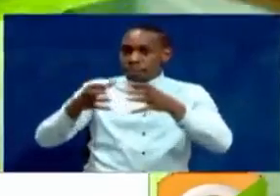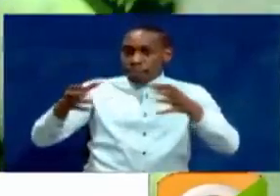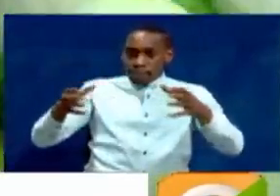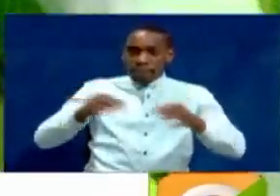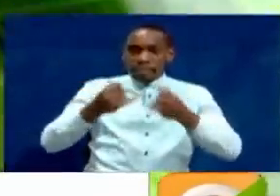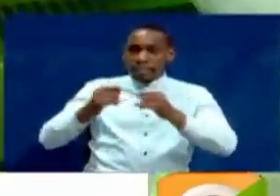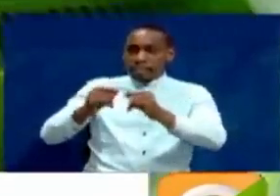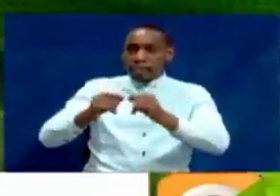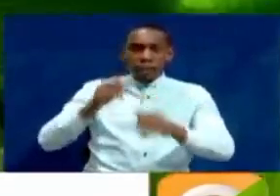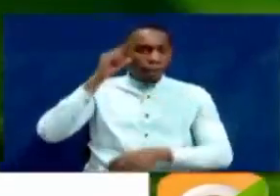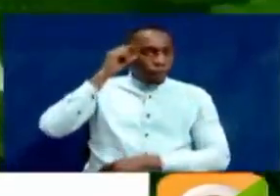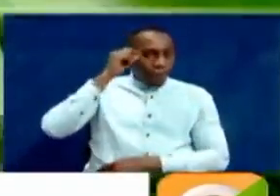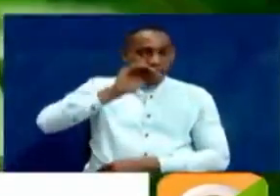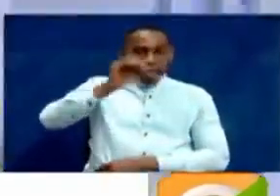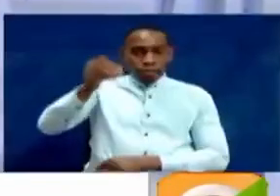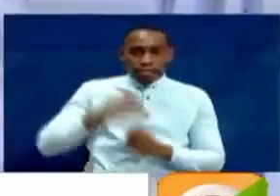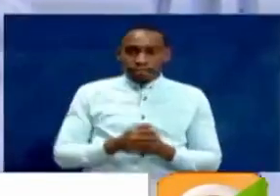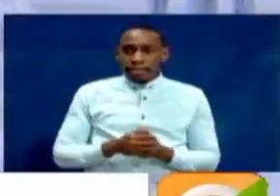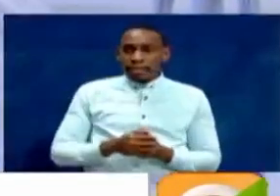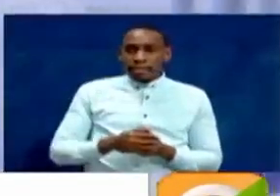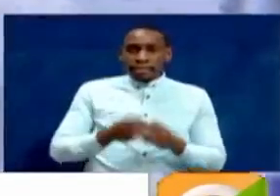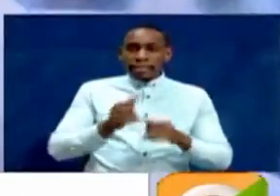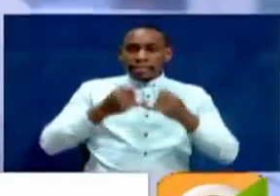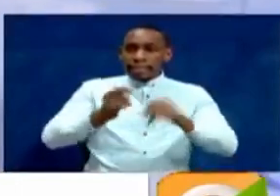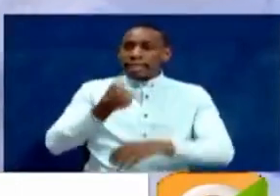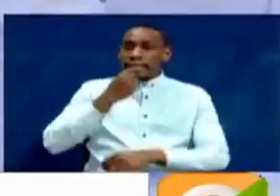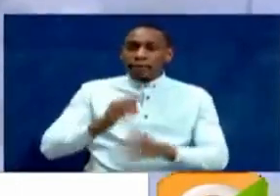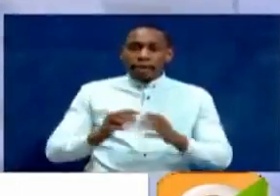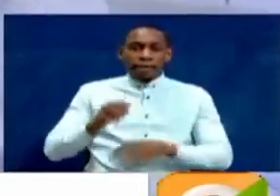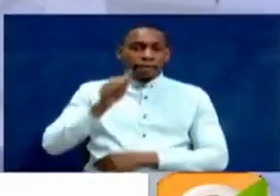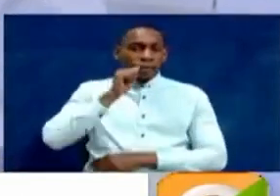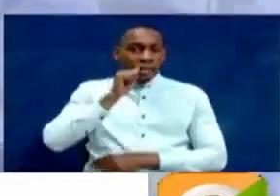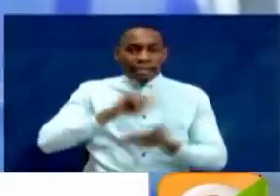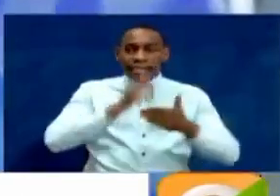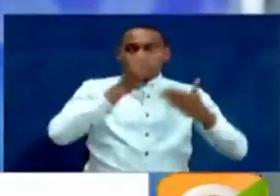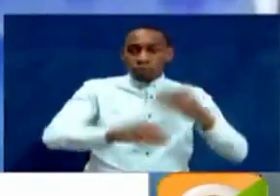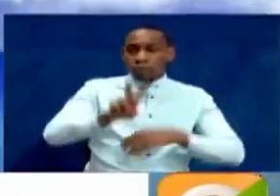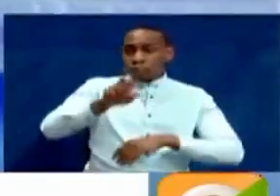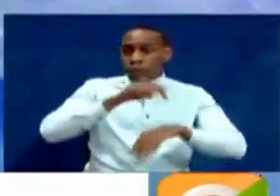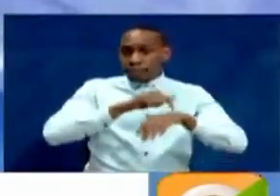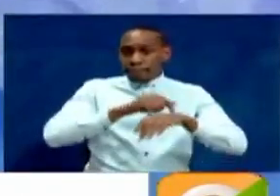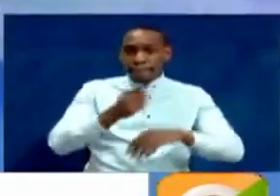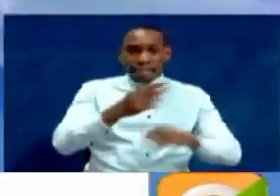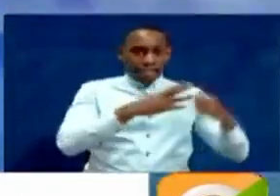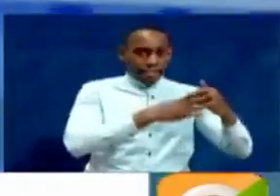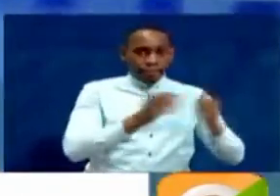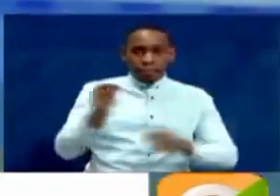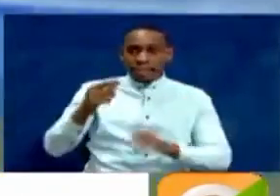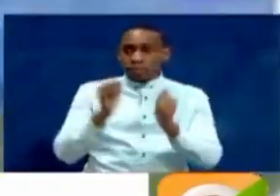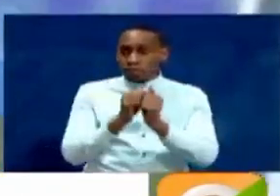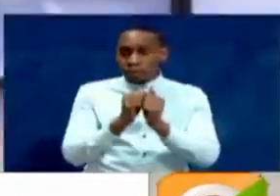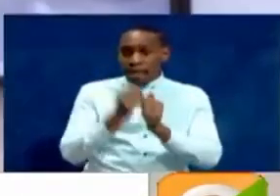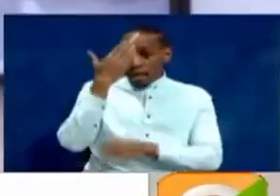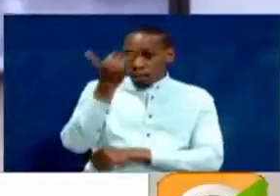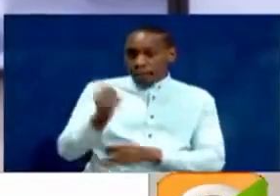of the trial to Mombasa County. Trials for the vaccine in the United Kingdom were halted twice in September and